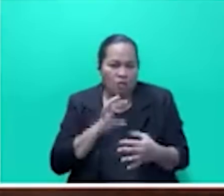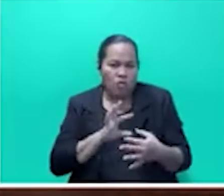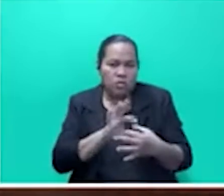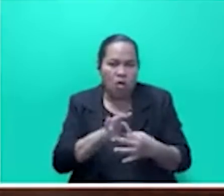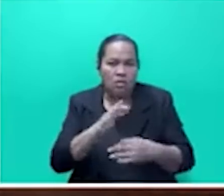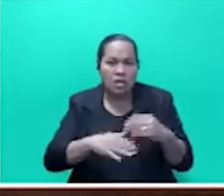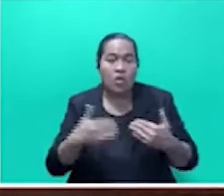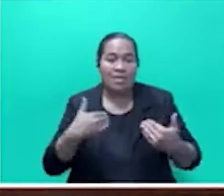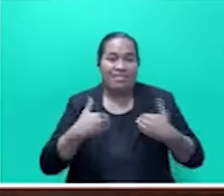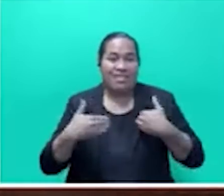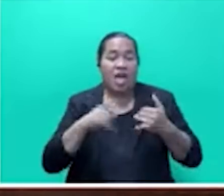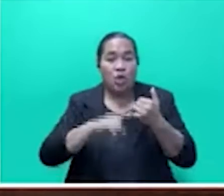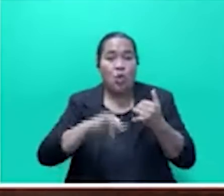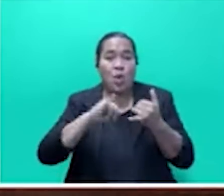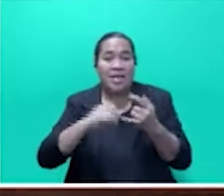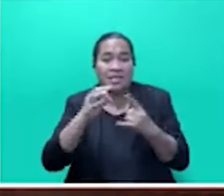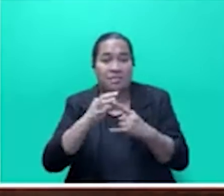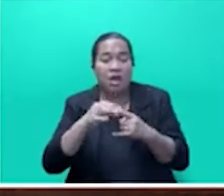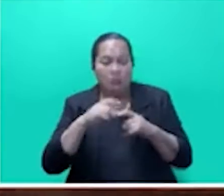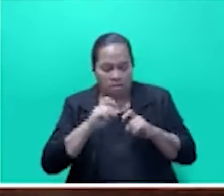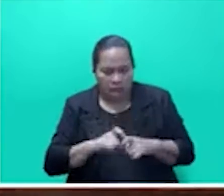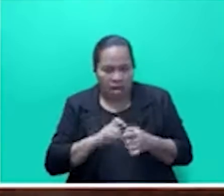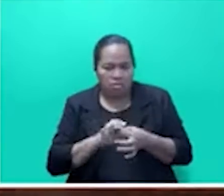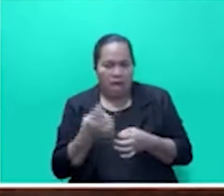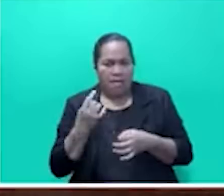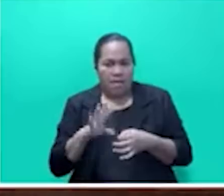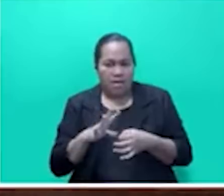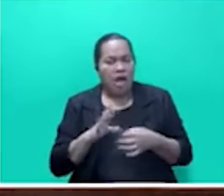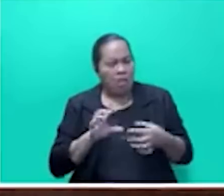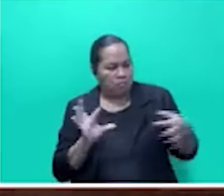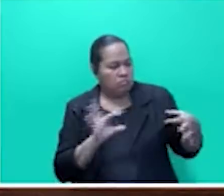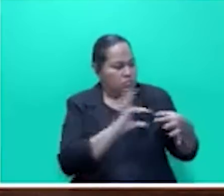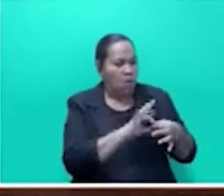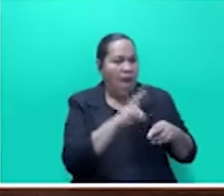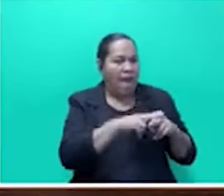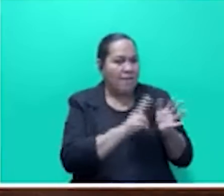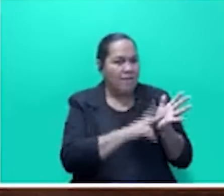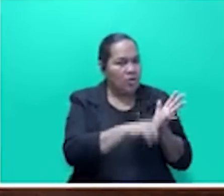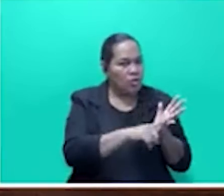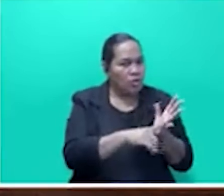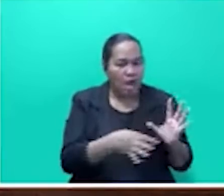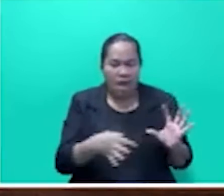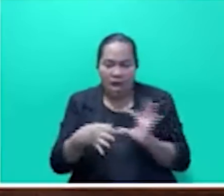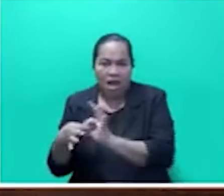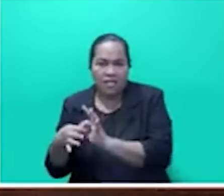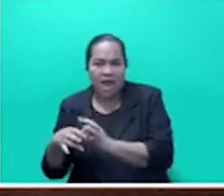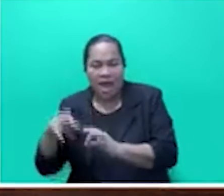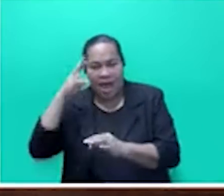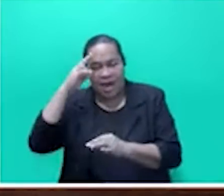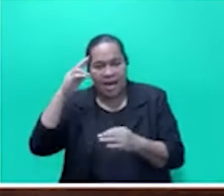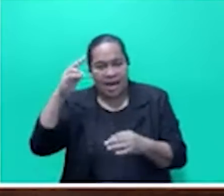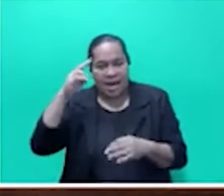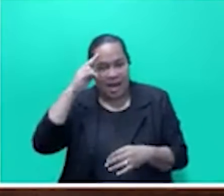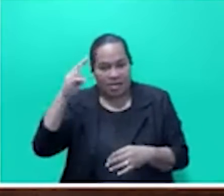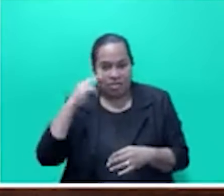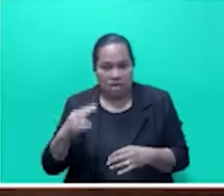with the University of the South Pacific while maintaining synergy with the University of Fiji and the Fiji National University in meeting labour market demand.